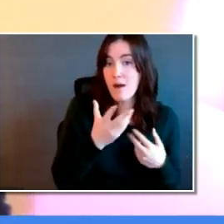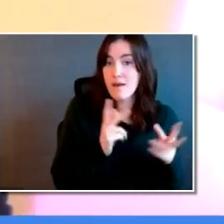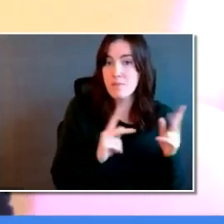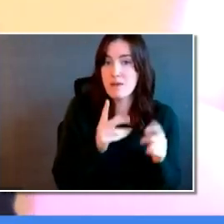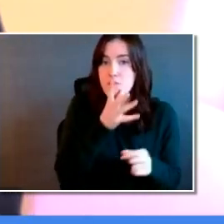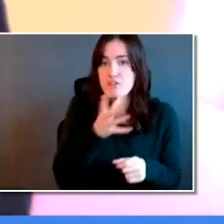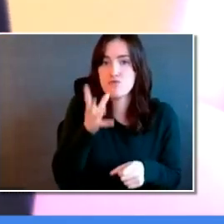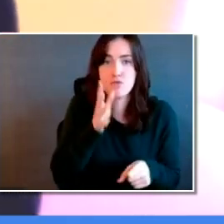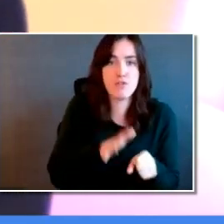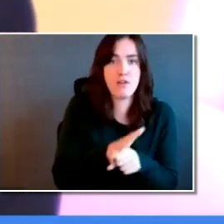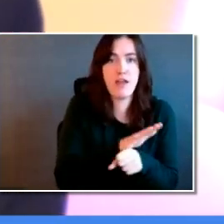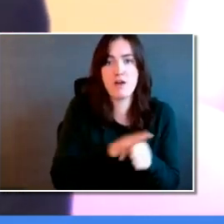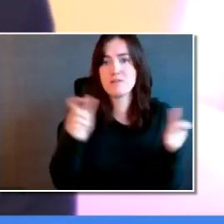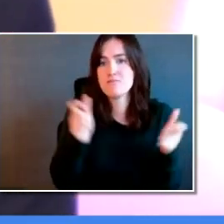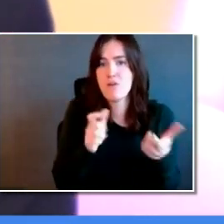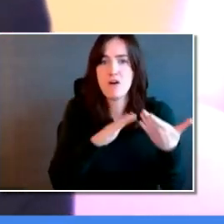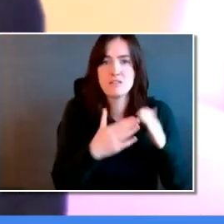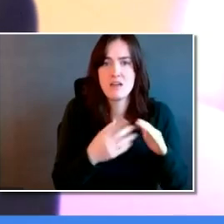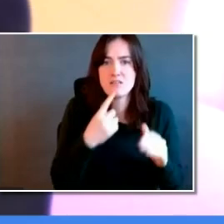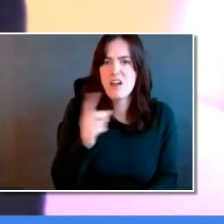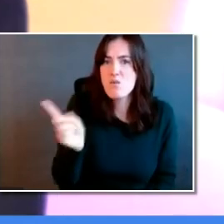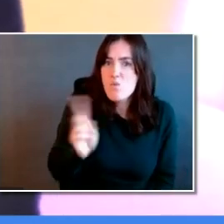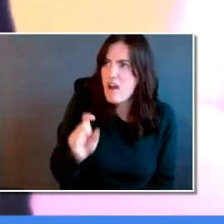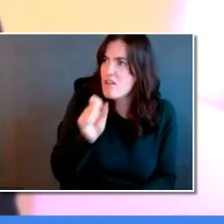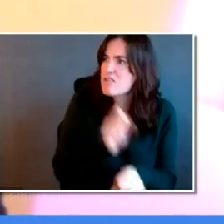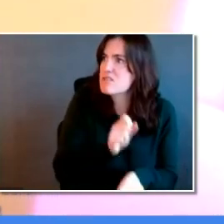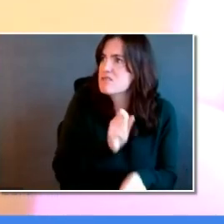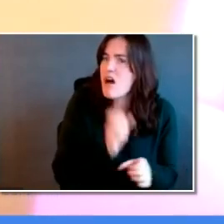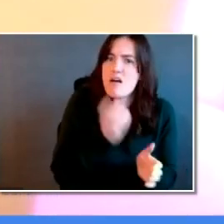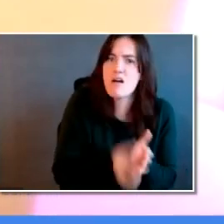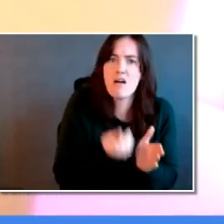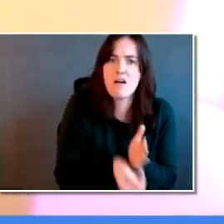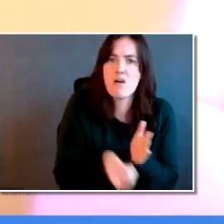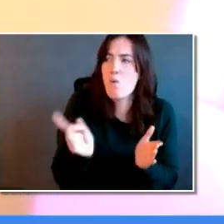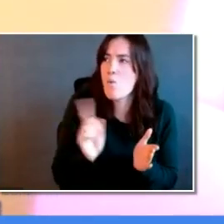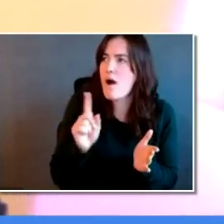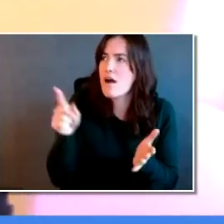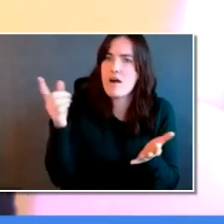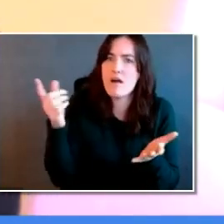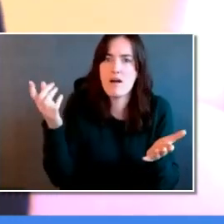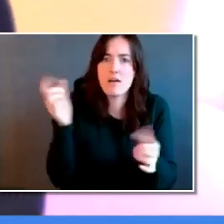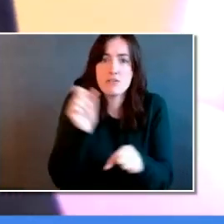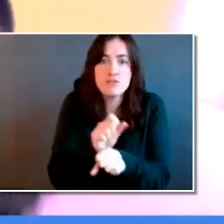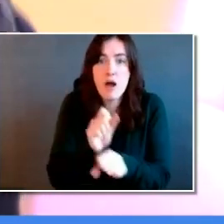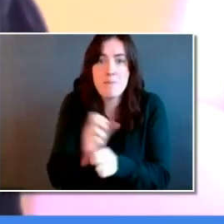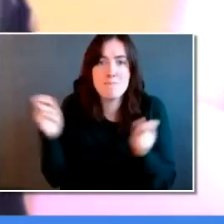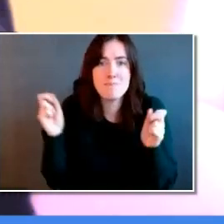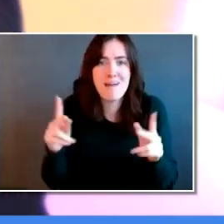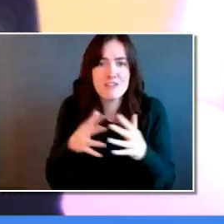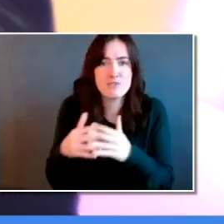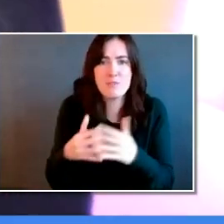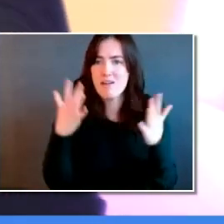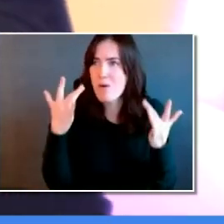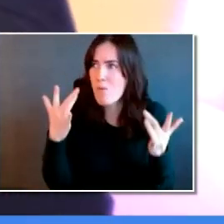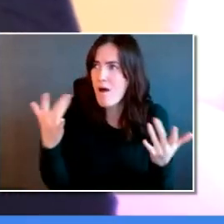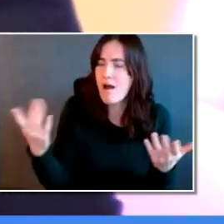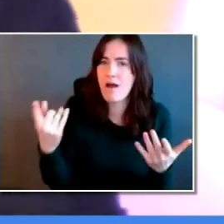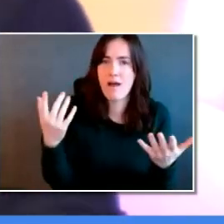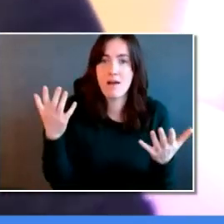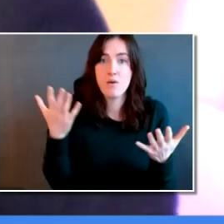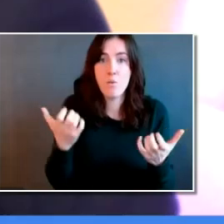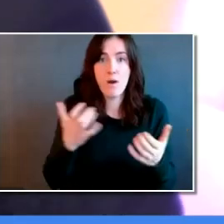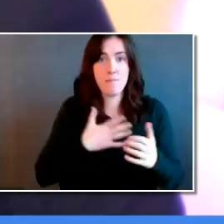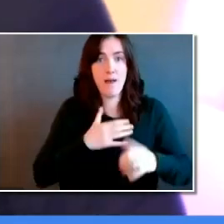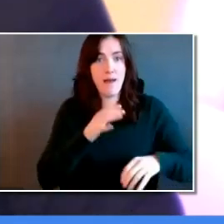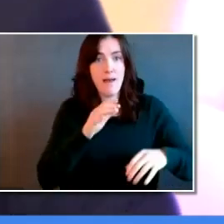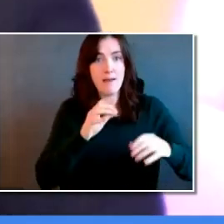in the Rust Belt saying, where'd all the jobs go? Why don't y'all bring the jobs back to America? Why don't you bring the plant back to my community